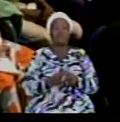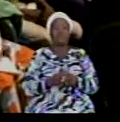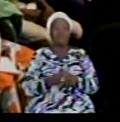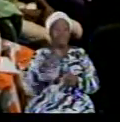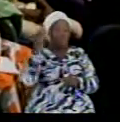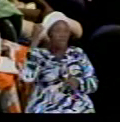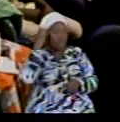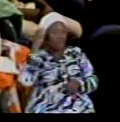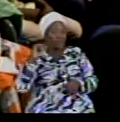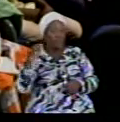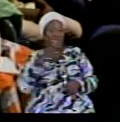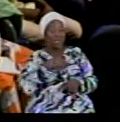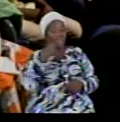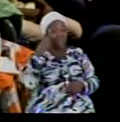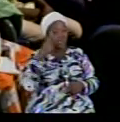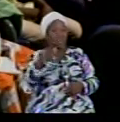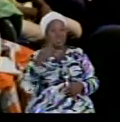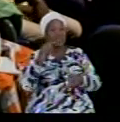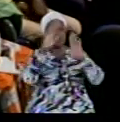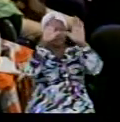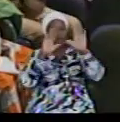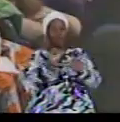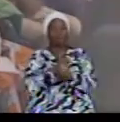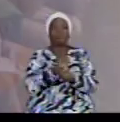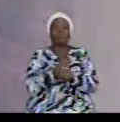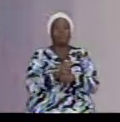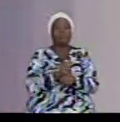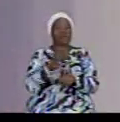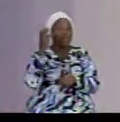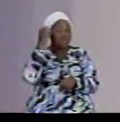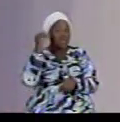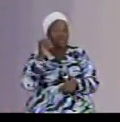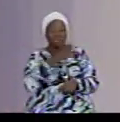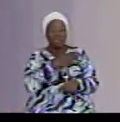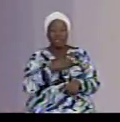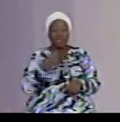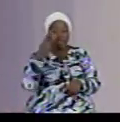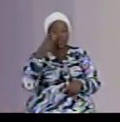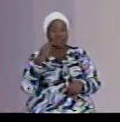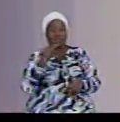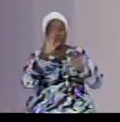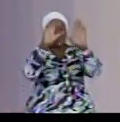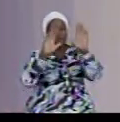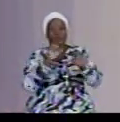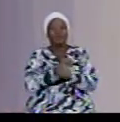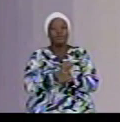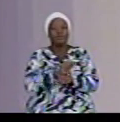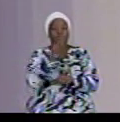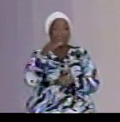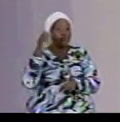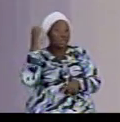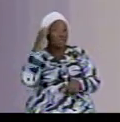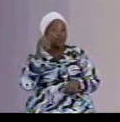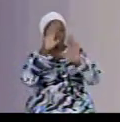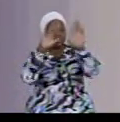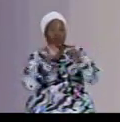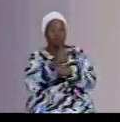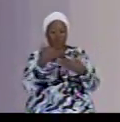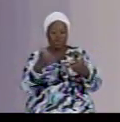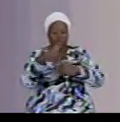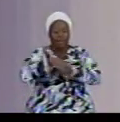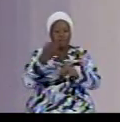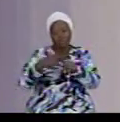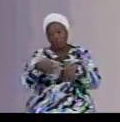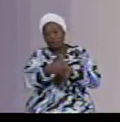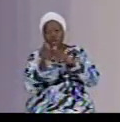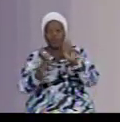Hearing and seeing the miracles. Hearing and seeing the miracles. You'll hear of miracles tonight from other